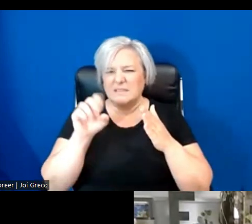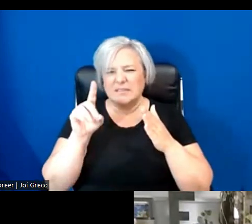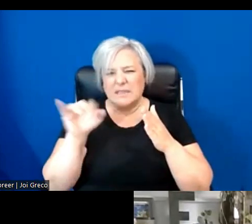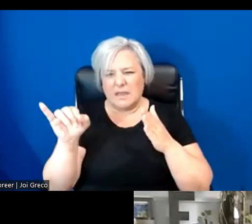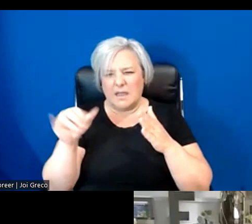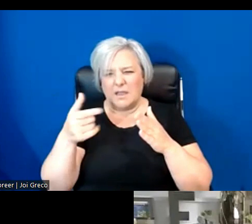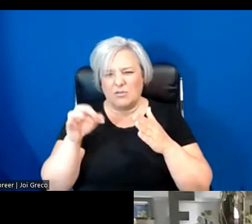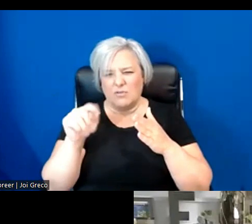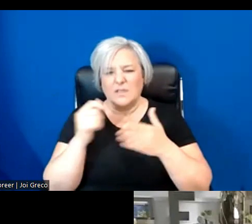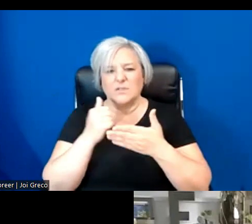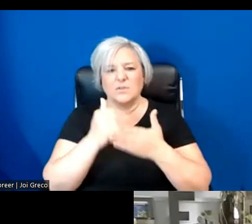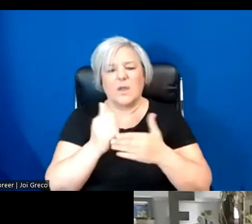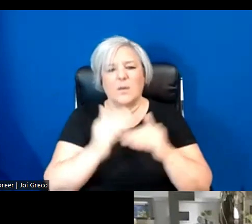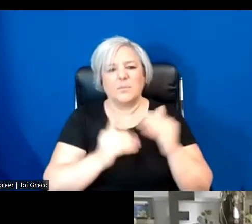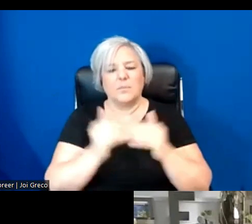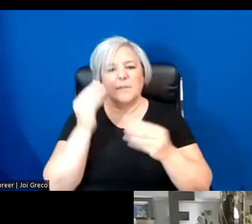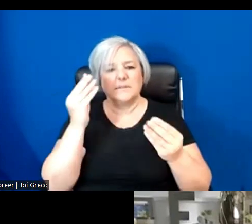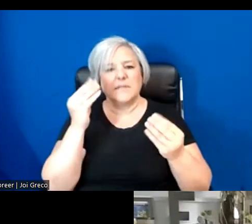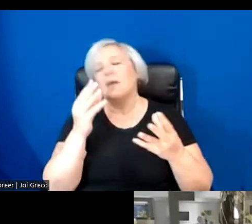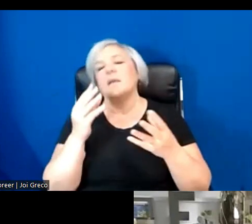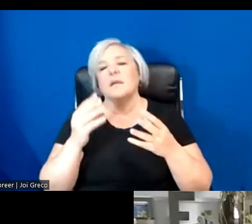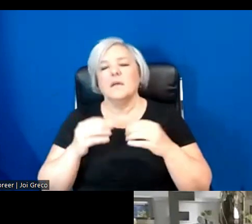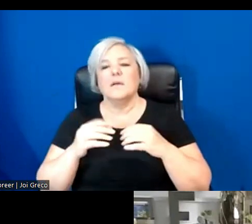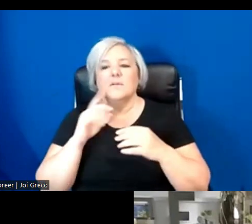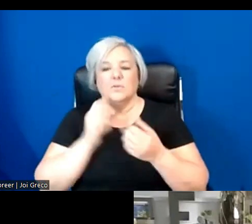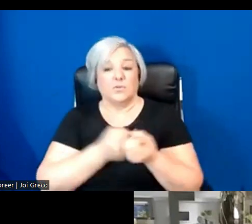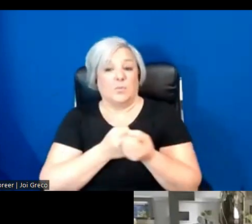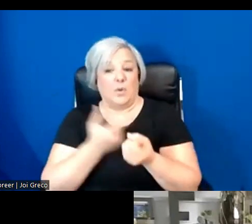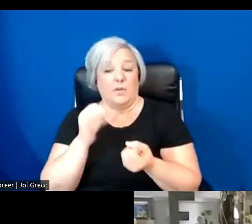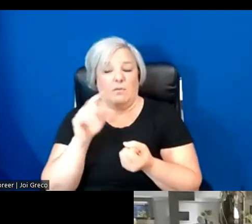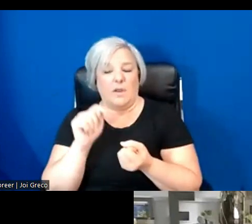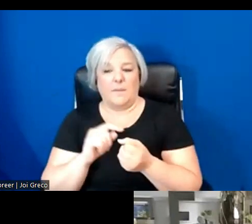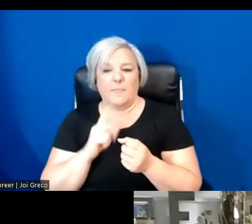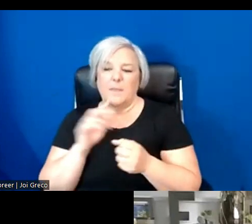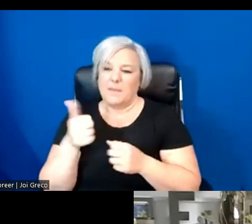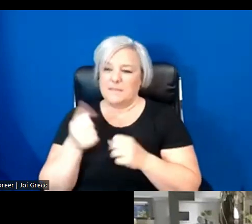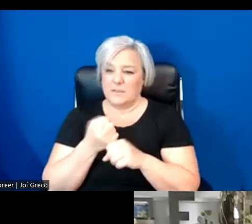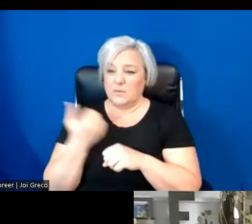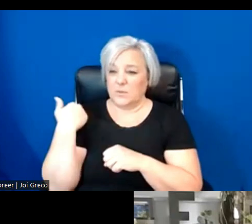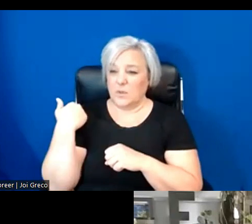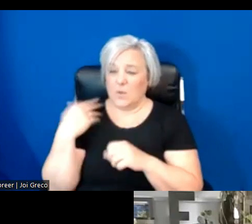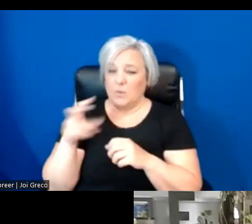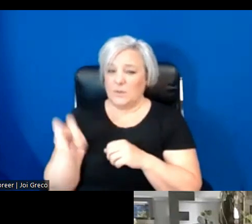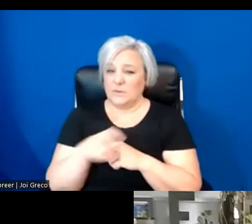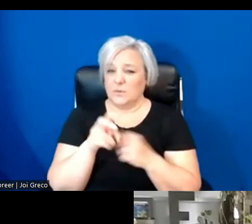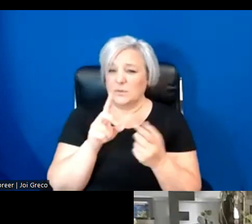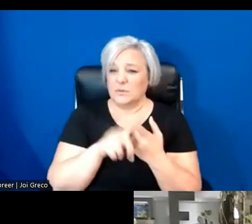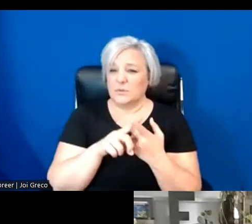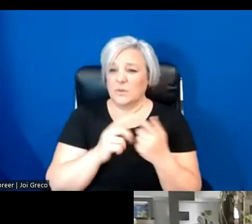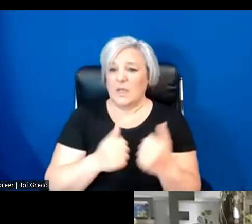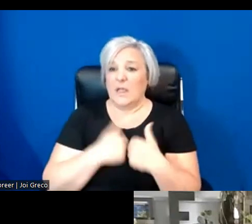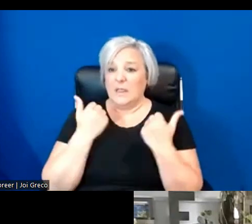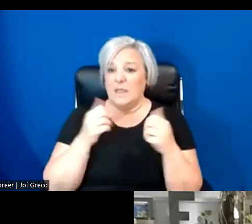what it's called, the Help Build Data Infrastructure to support that grant. And about 10 years ago, they really switched to wanting us to take a life